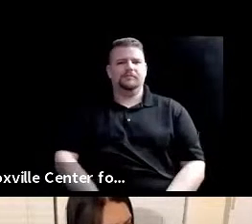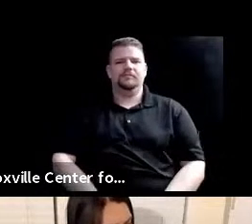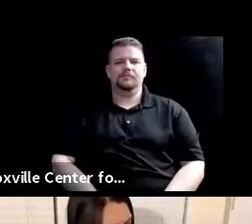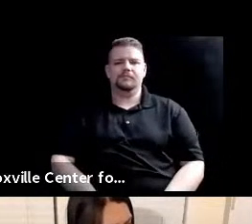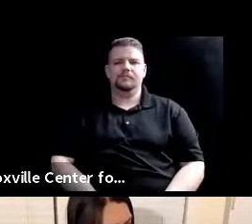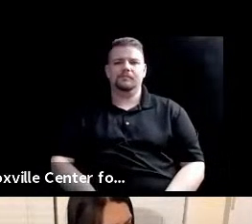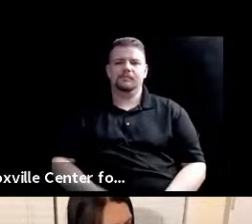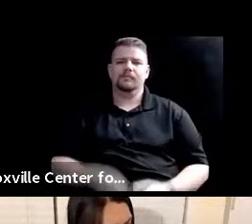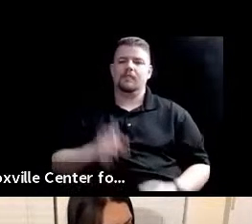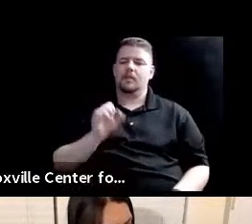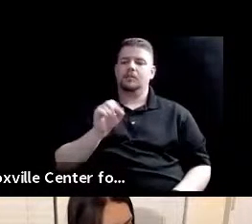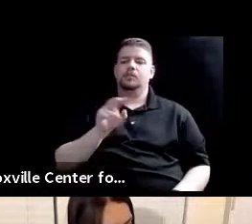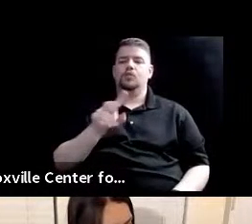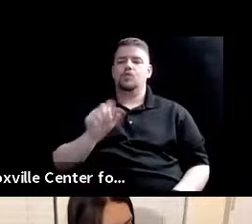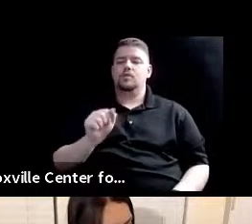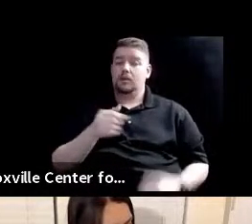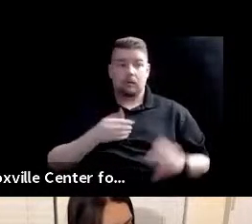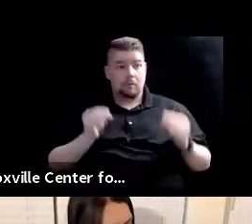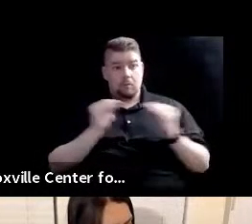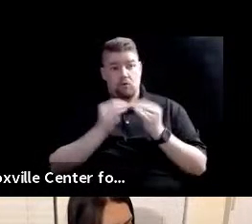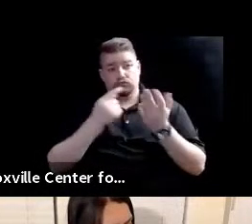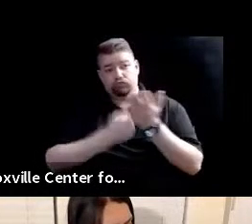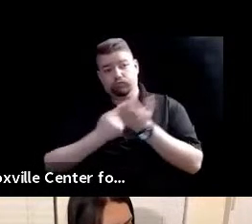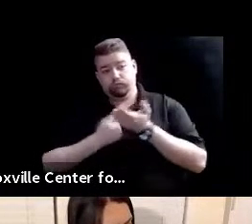Any additional discussion?